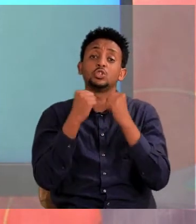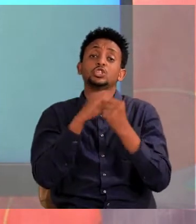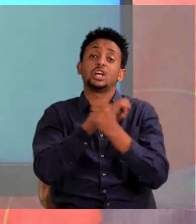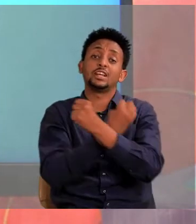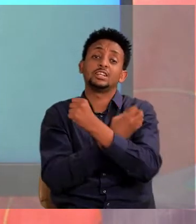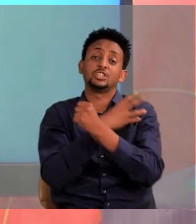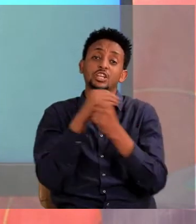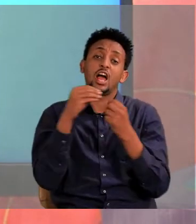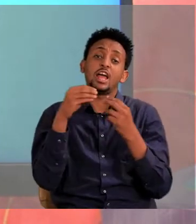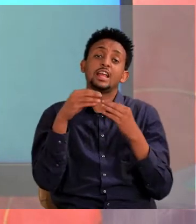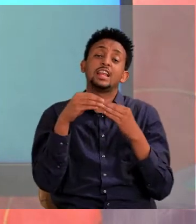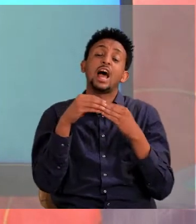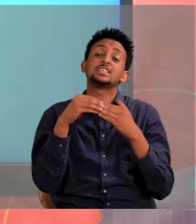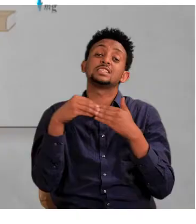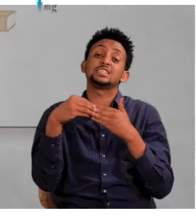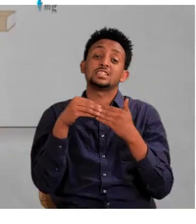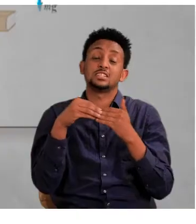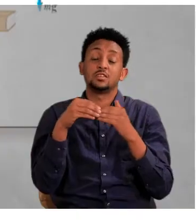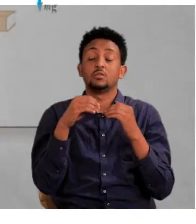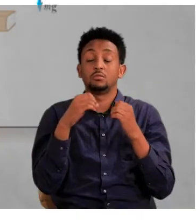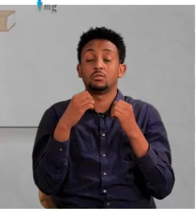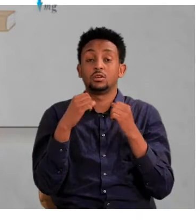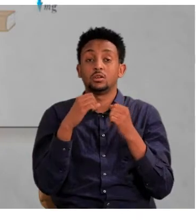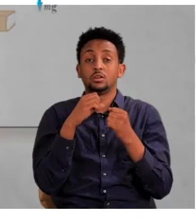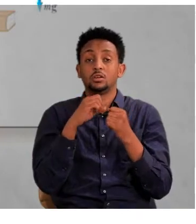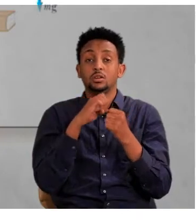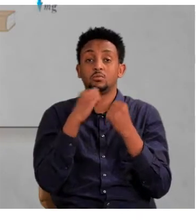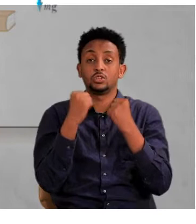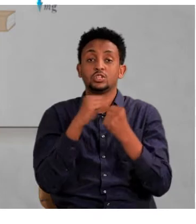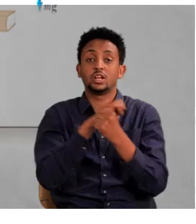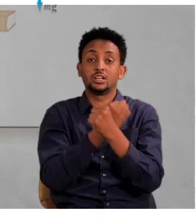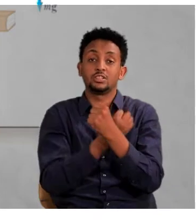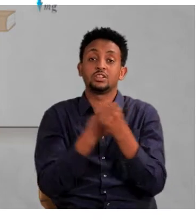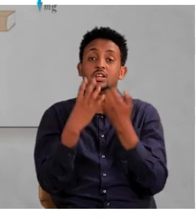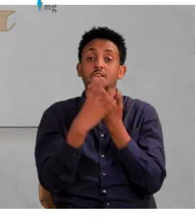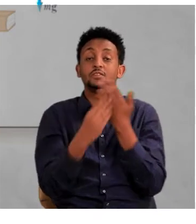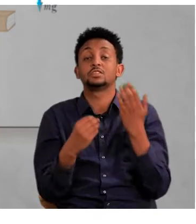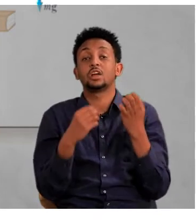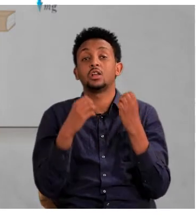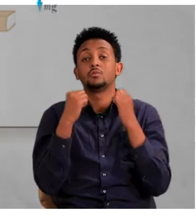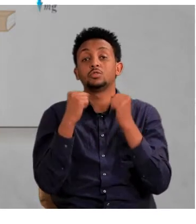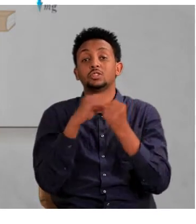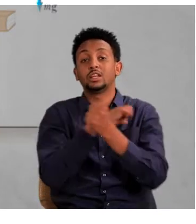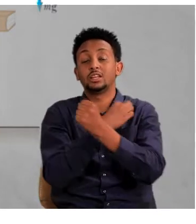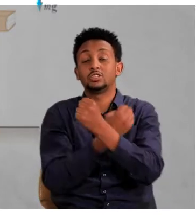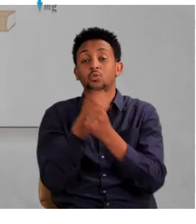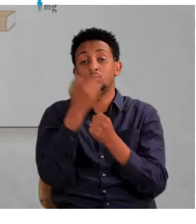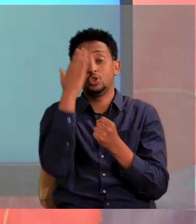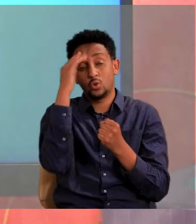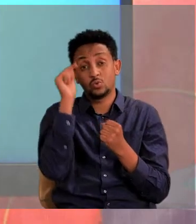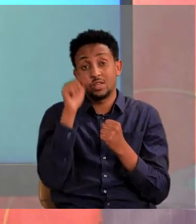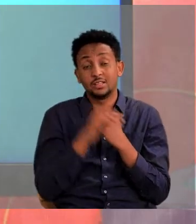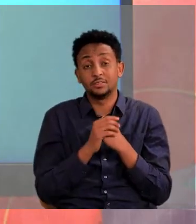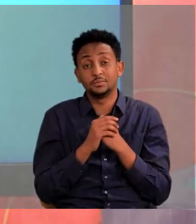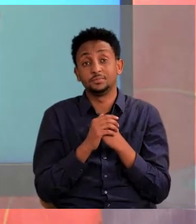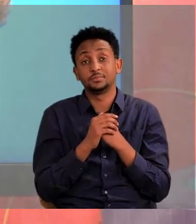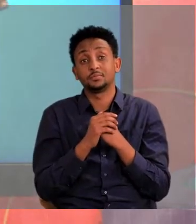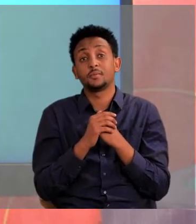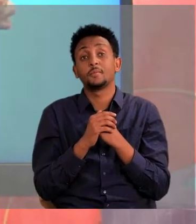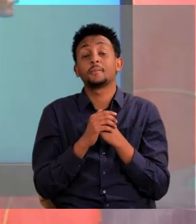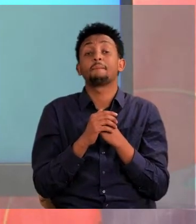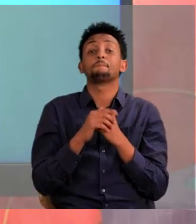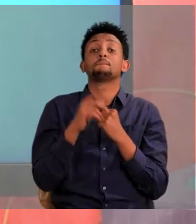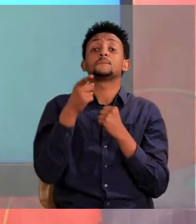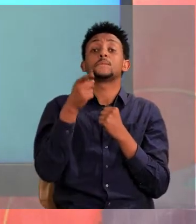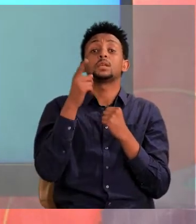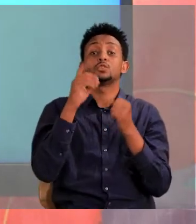and elastic potential energy. So first, let's try to see about gravitational potential energy. We know that here,